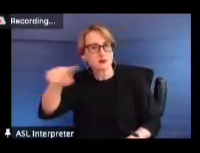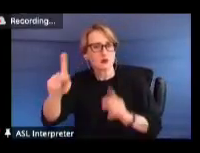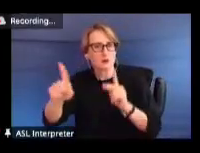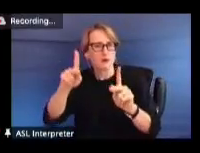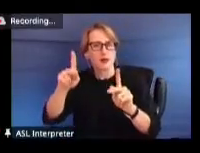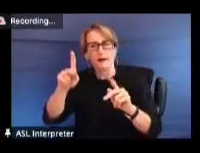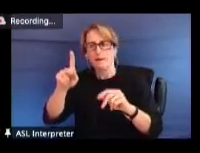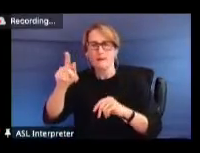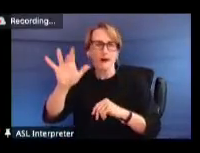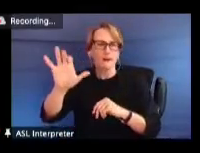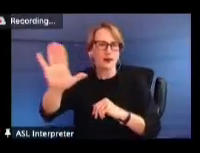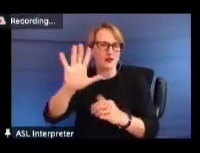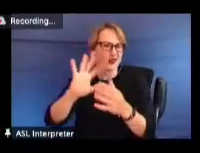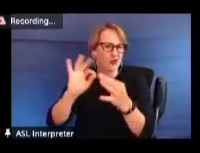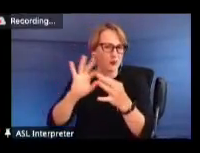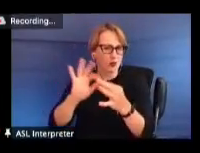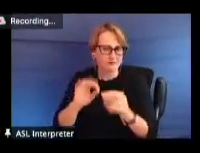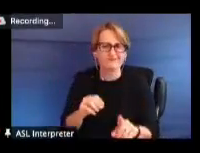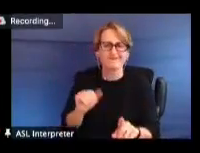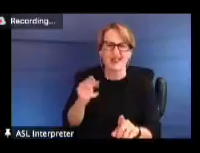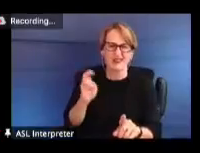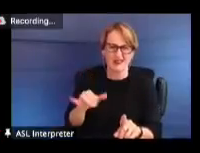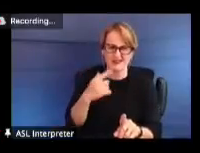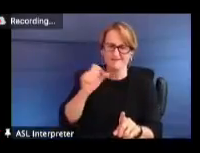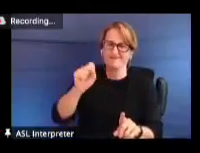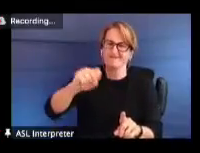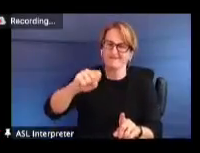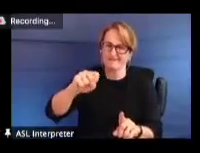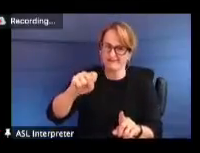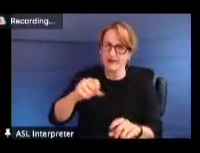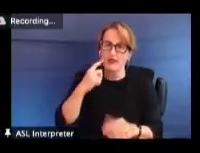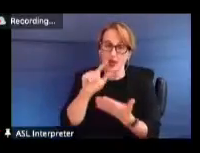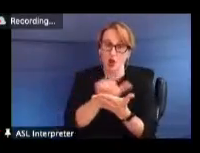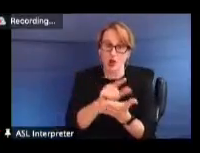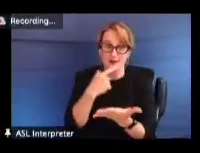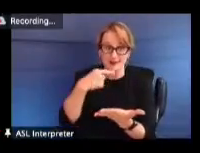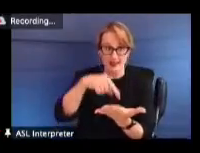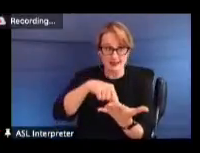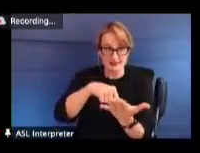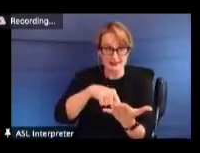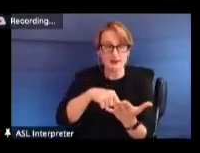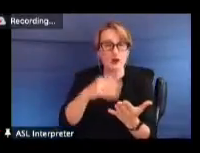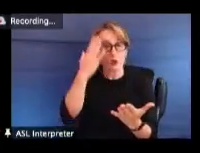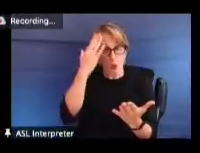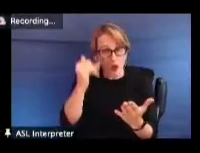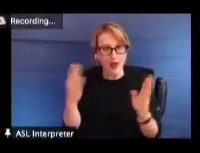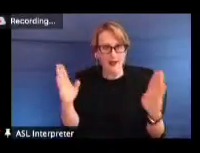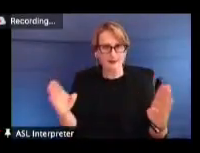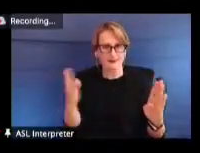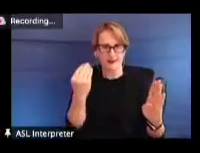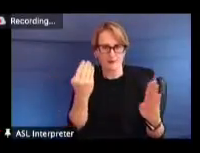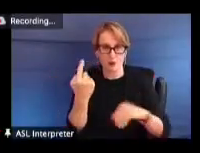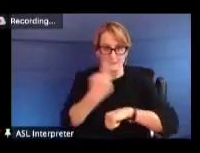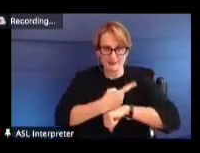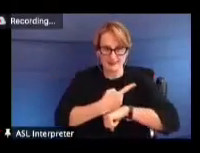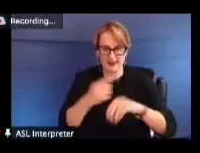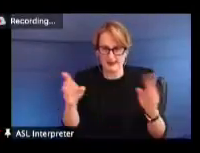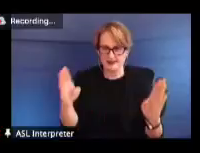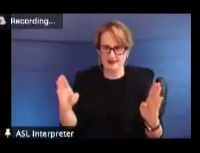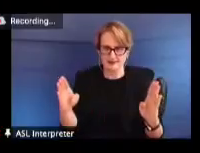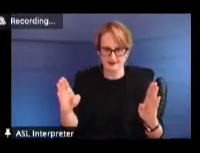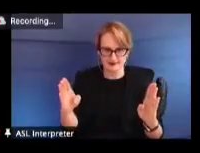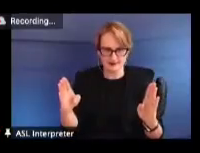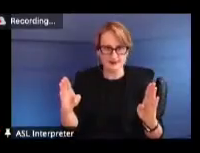Right. And I think that's what the statute is contemplating when they sort of hold that window open. It's certainly,